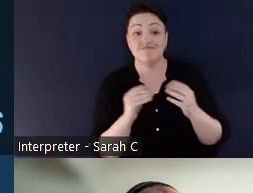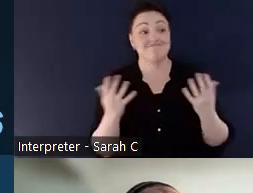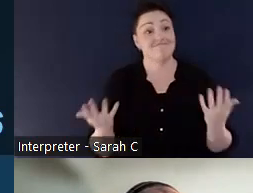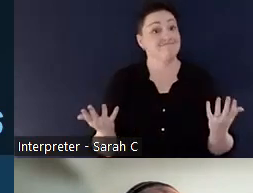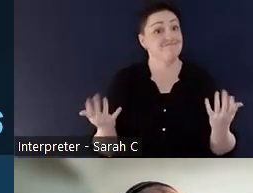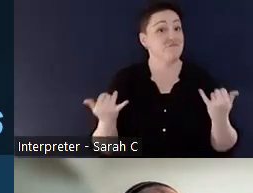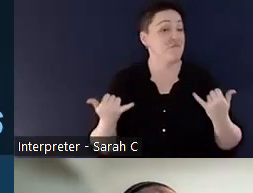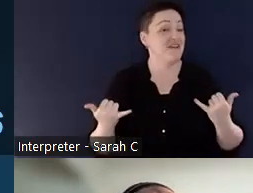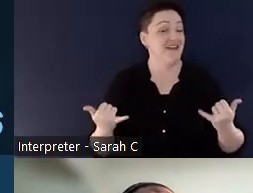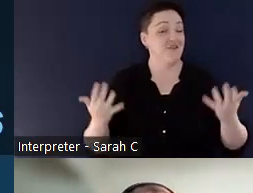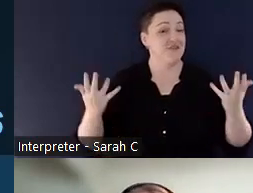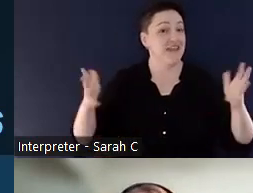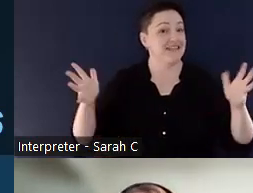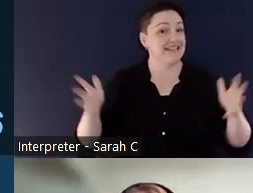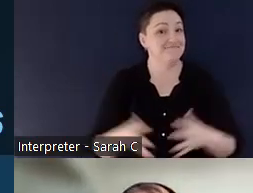this moment.